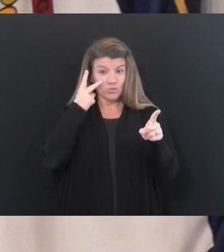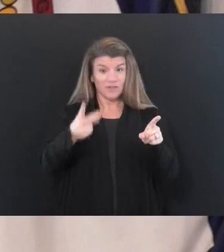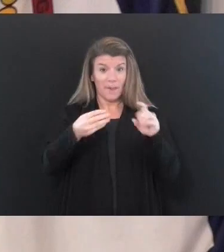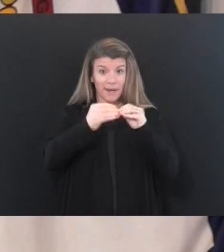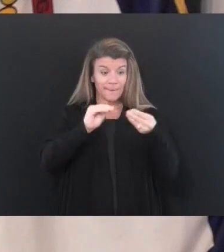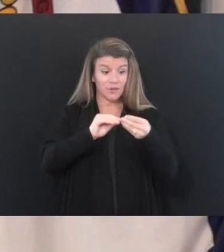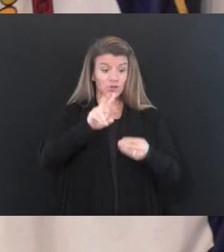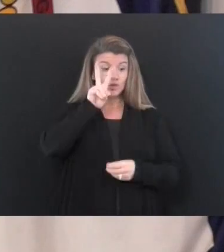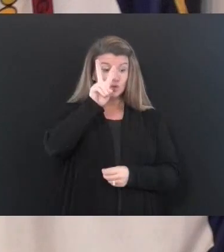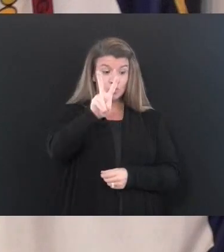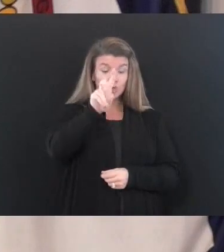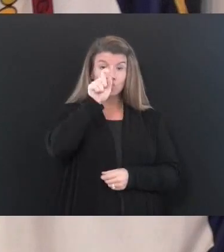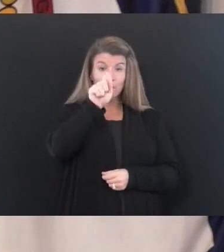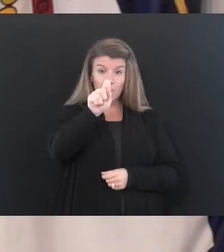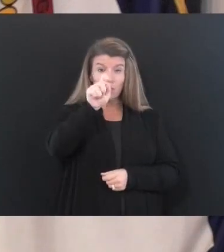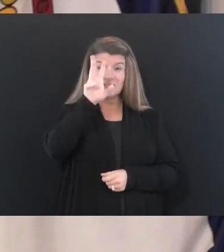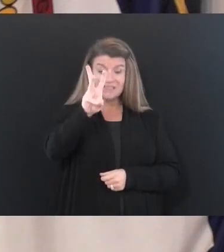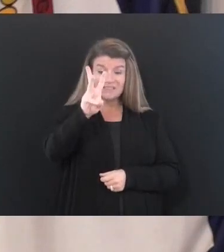2.66.